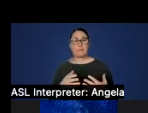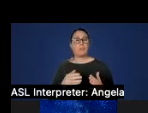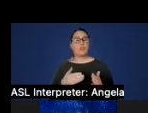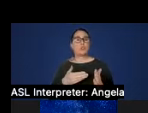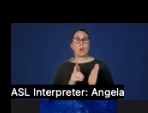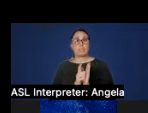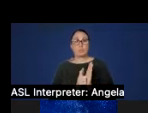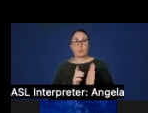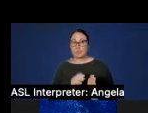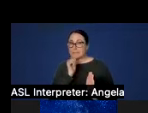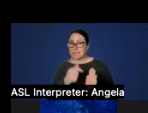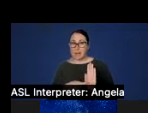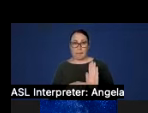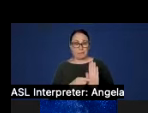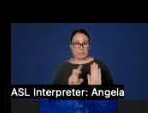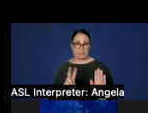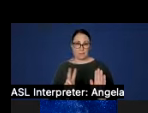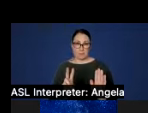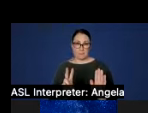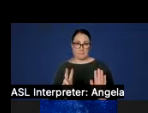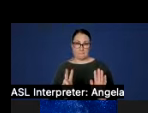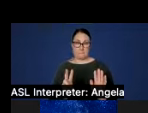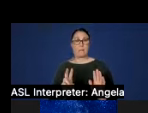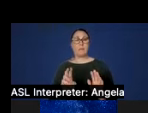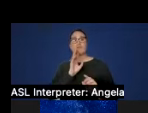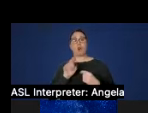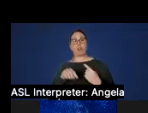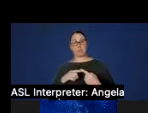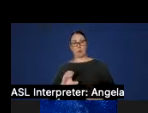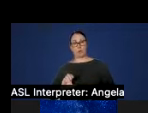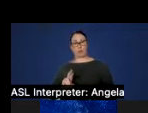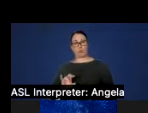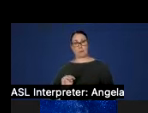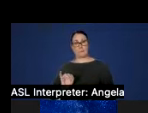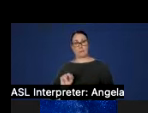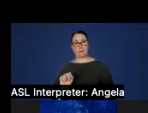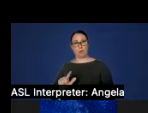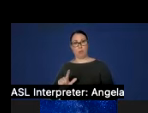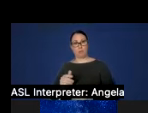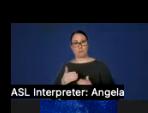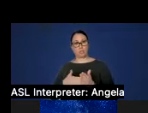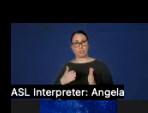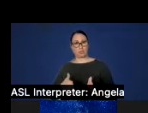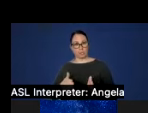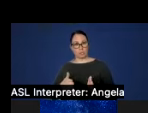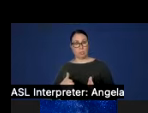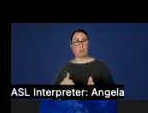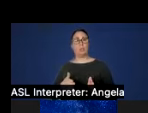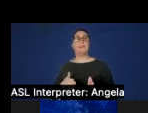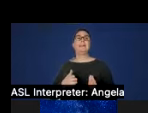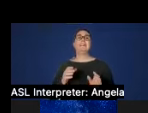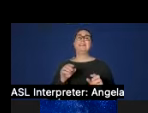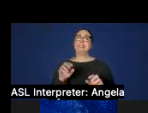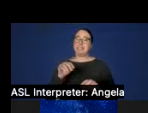represent the victim. This is talking about criminal prosecution. In a civil case, which is